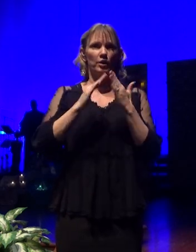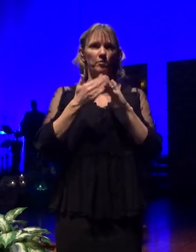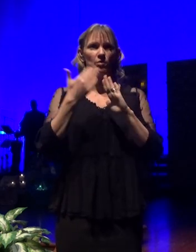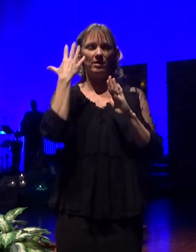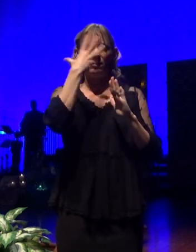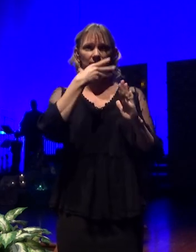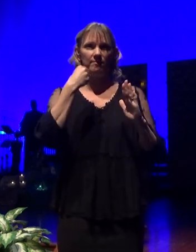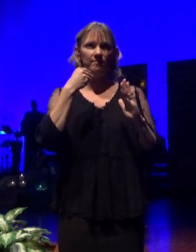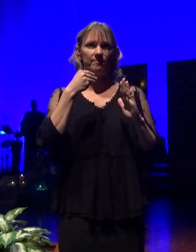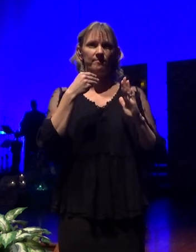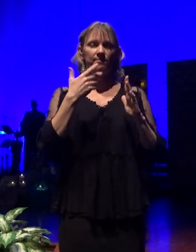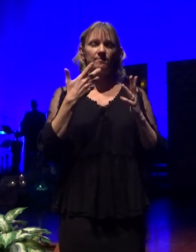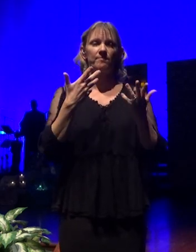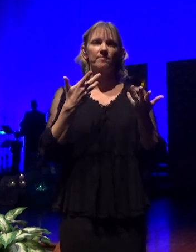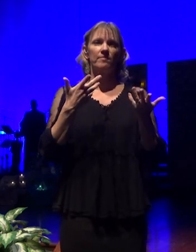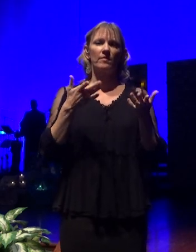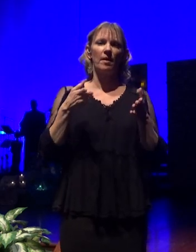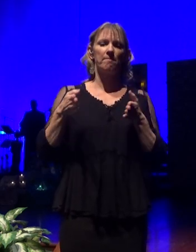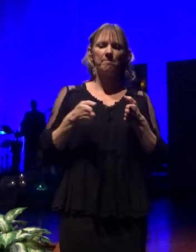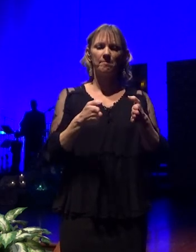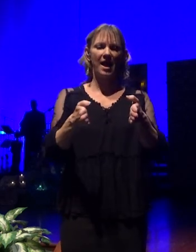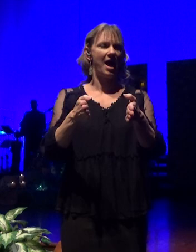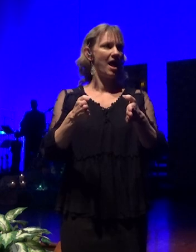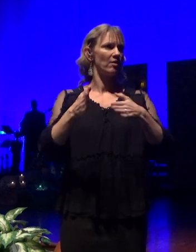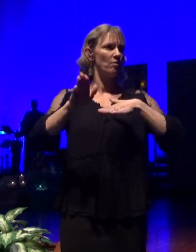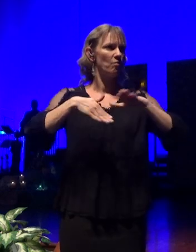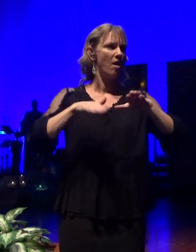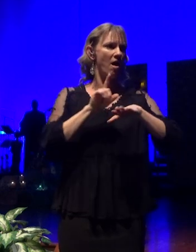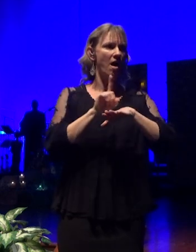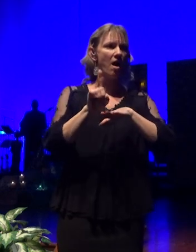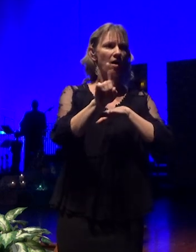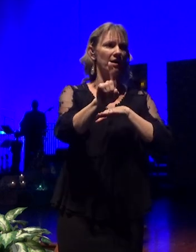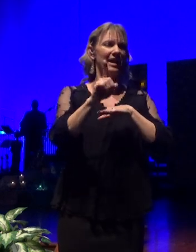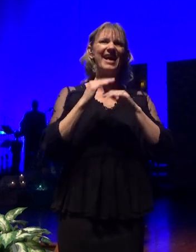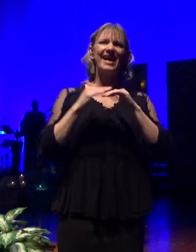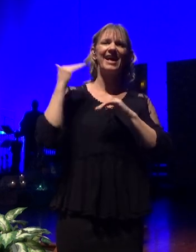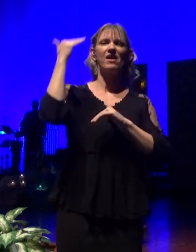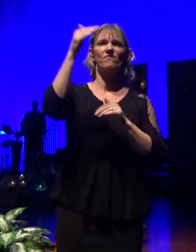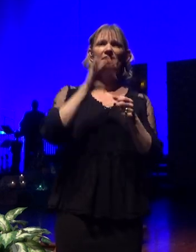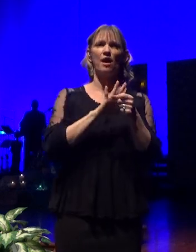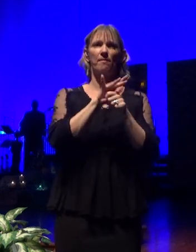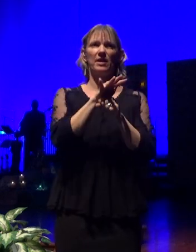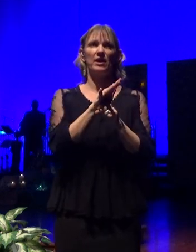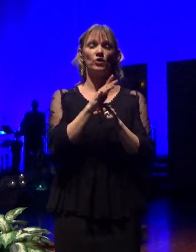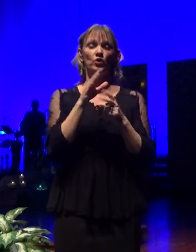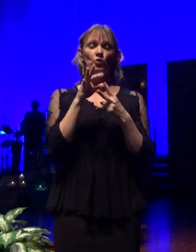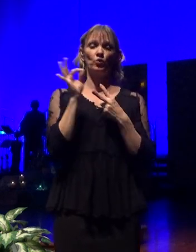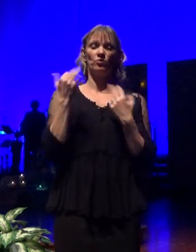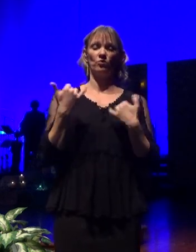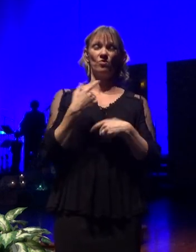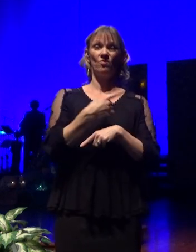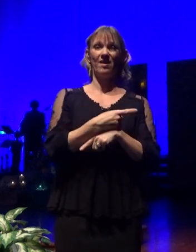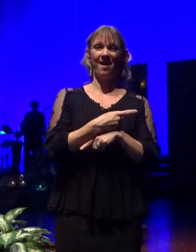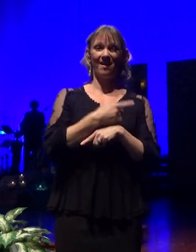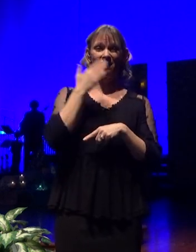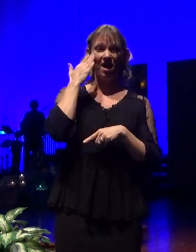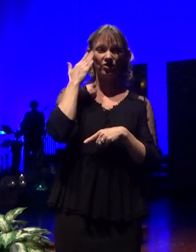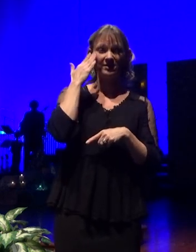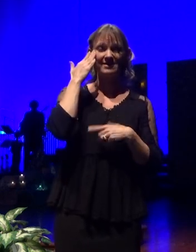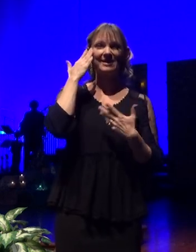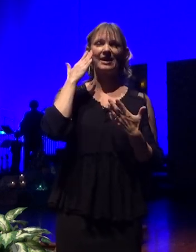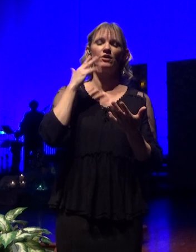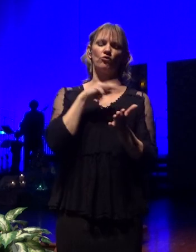a pathway of infinite abundance, choosing consciously this day to step into the